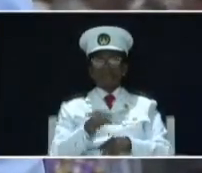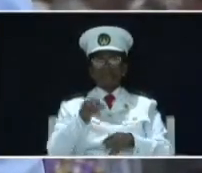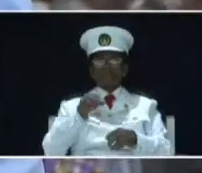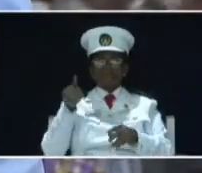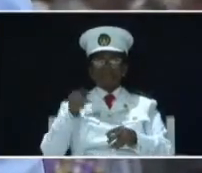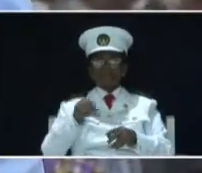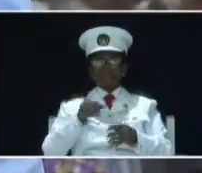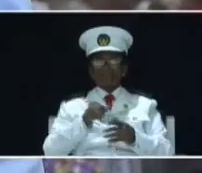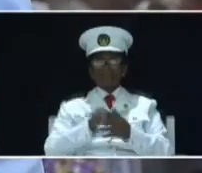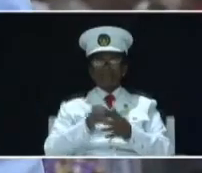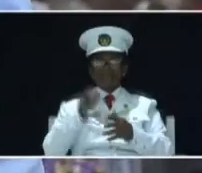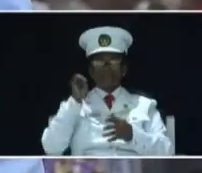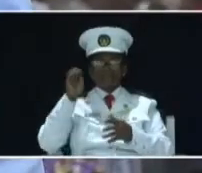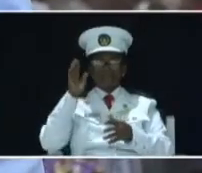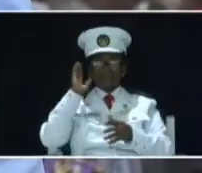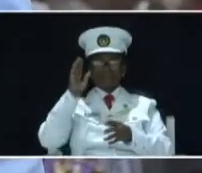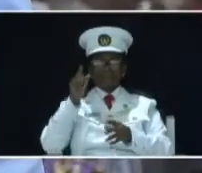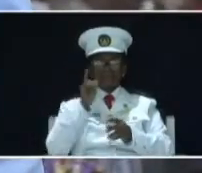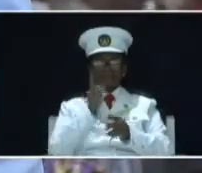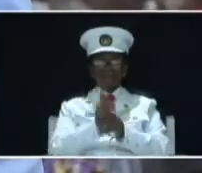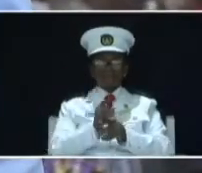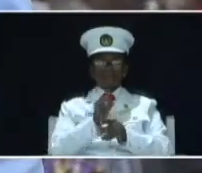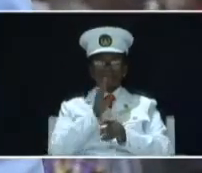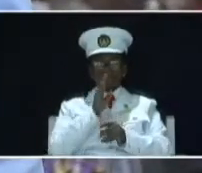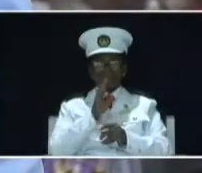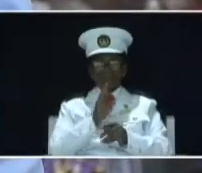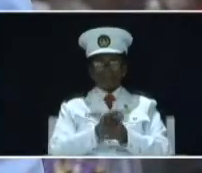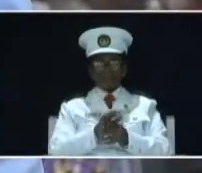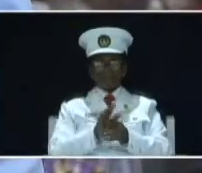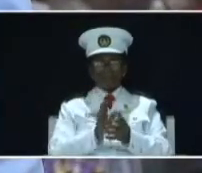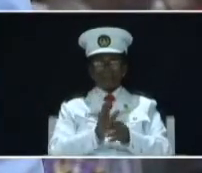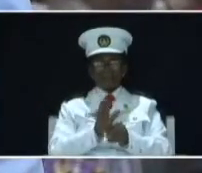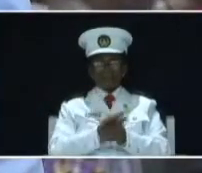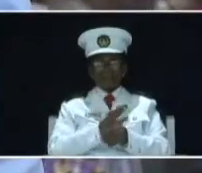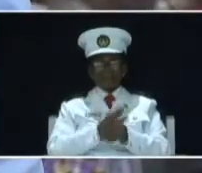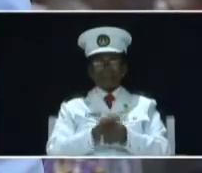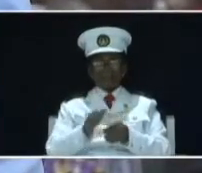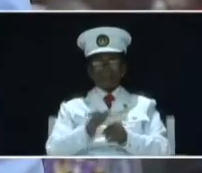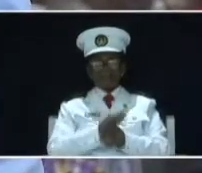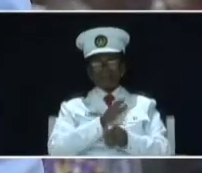He doesn't need it. He already has more than sufficient.